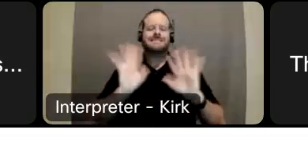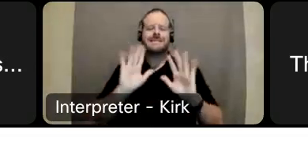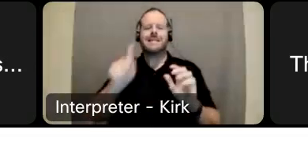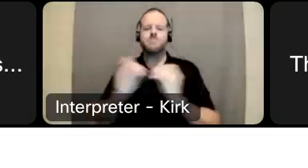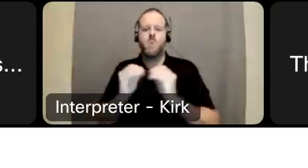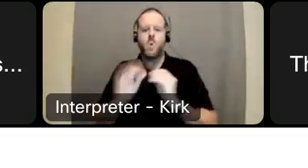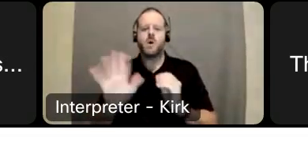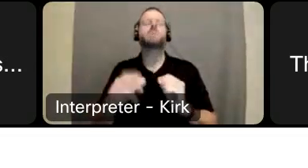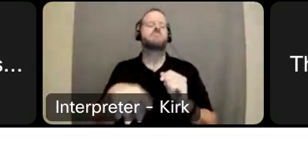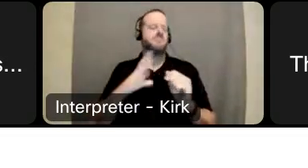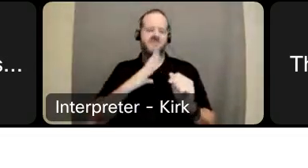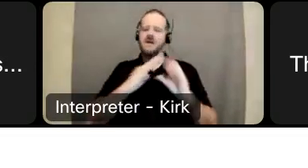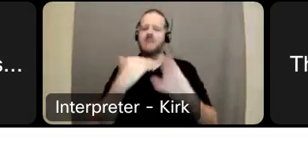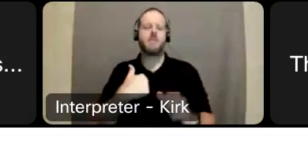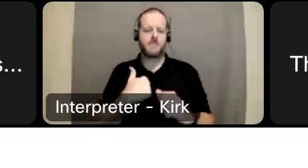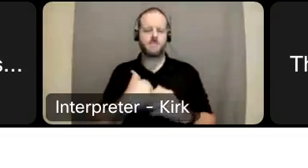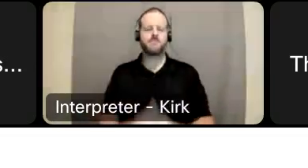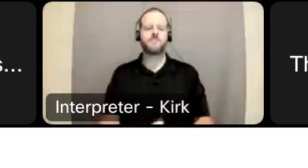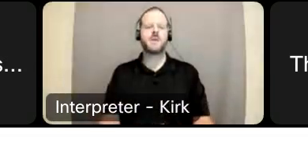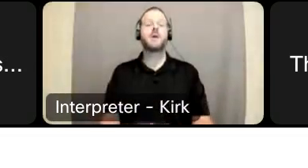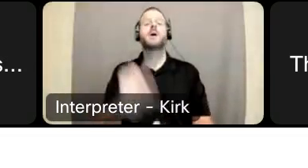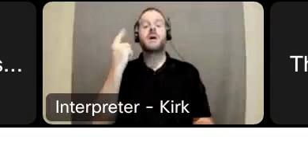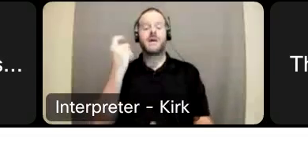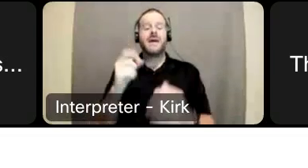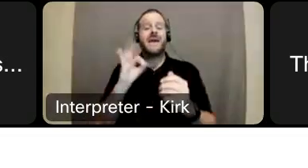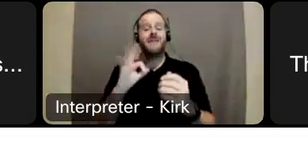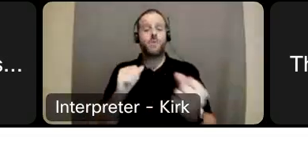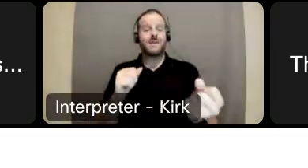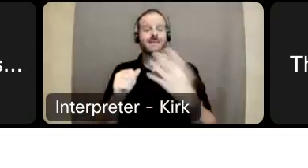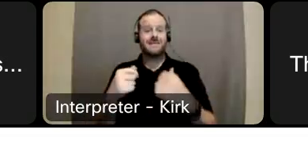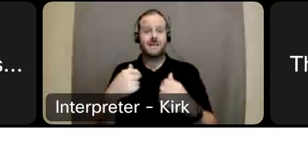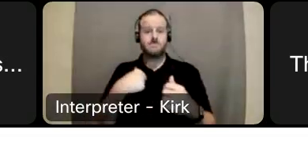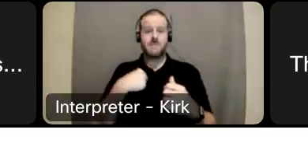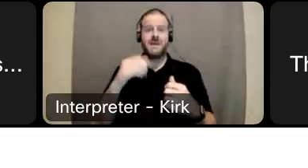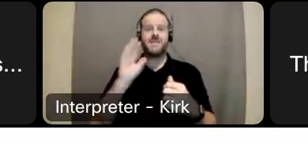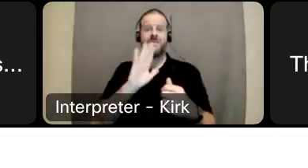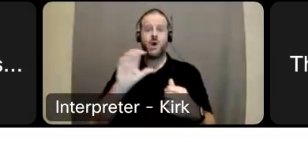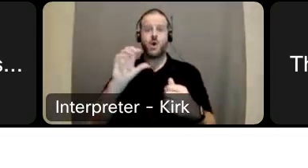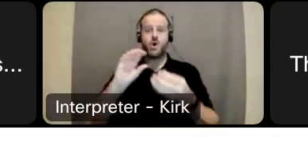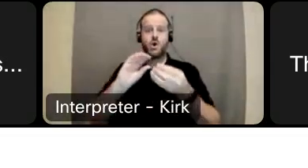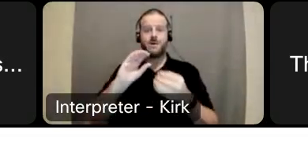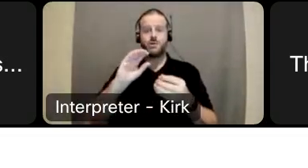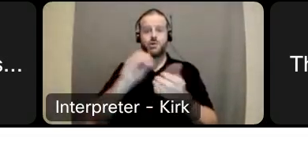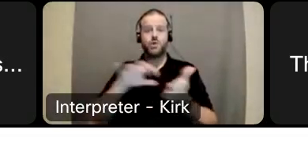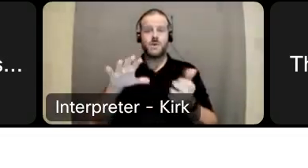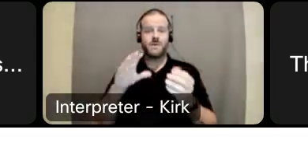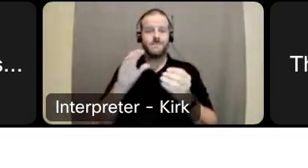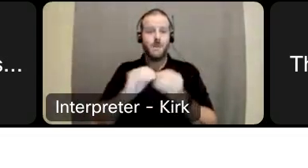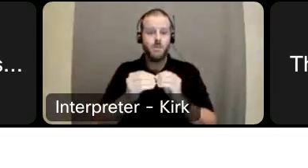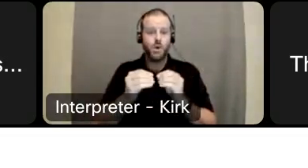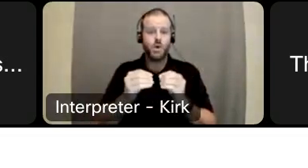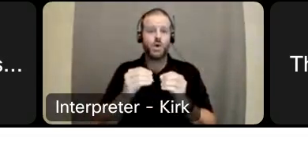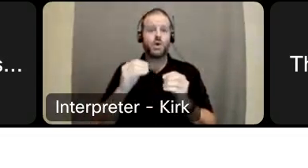you provide the student's PowerSchool number. That just helps me find the survey a little bit quicker within Qualtrics. If you don't have that readily